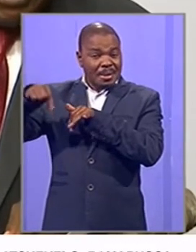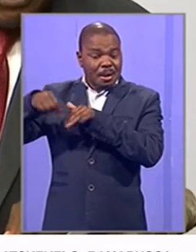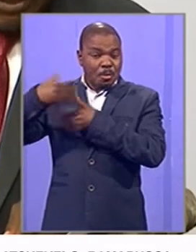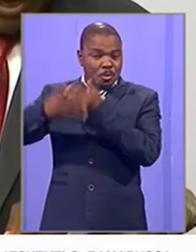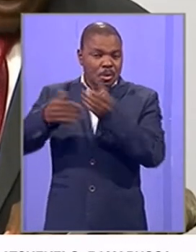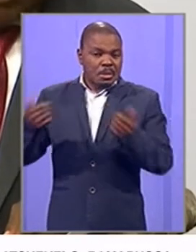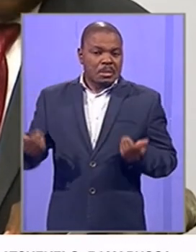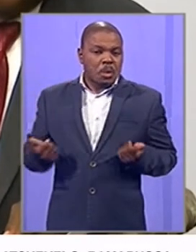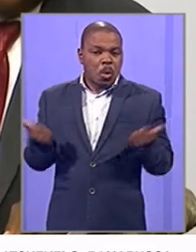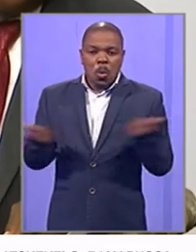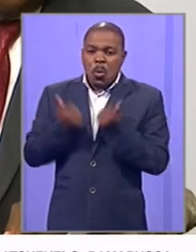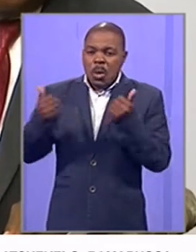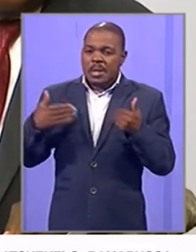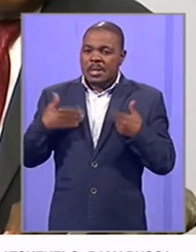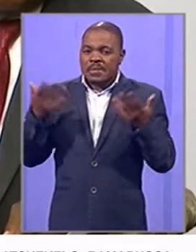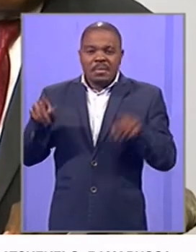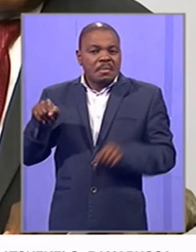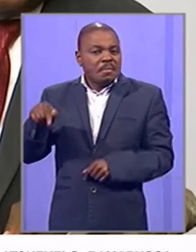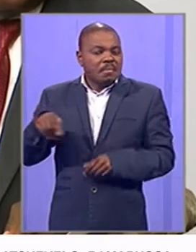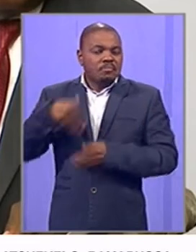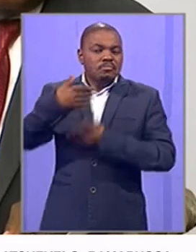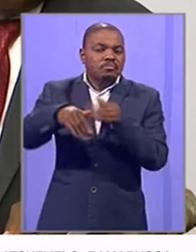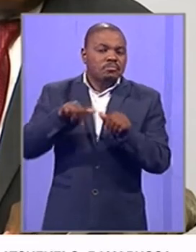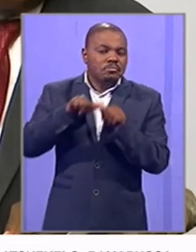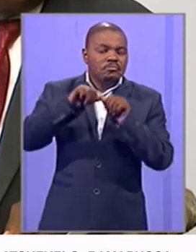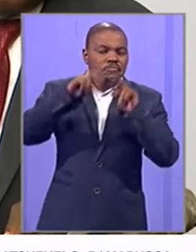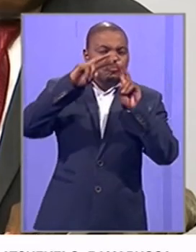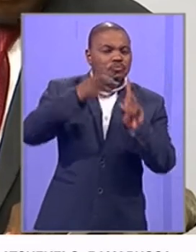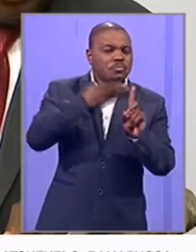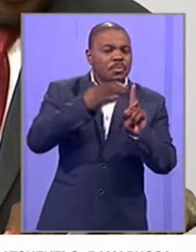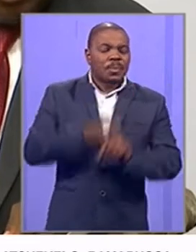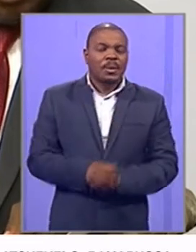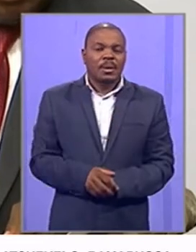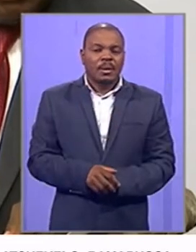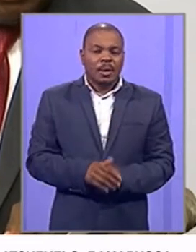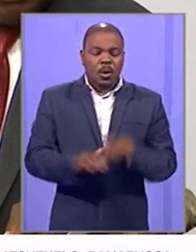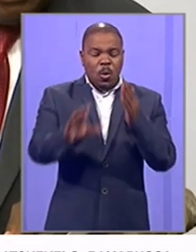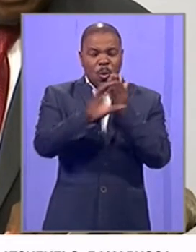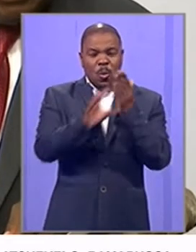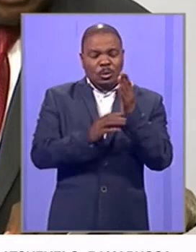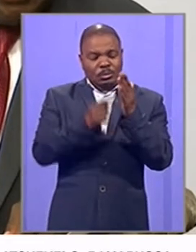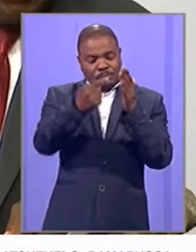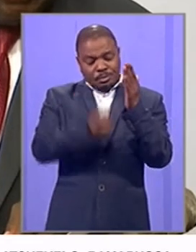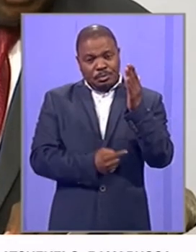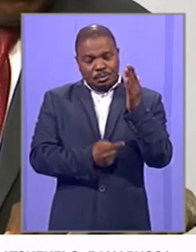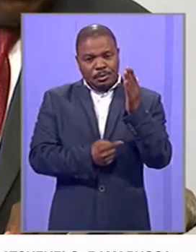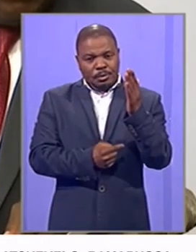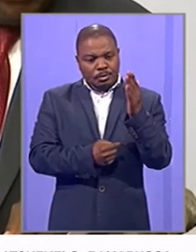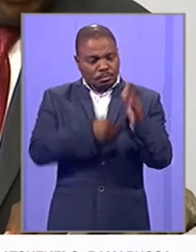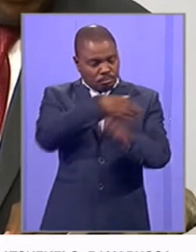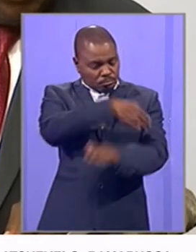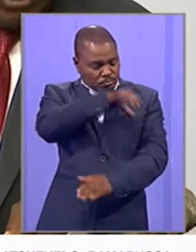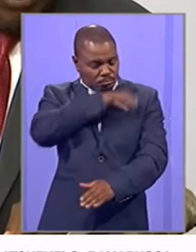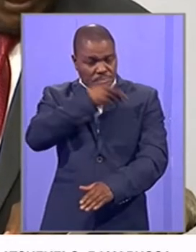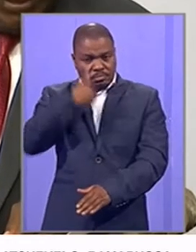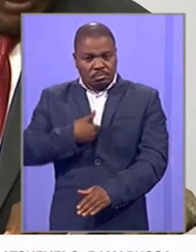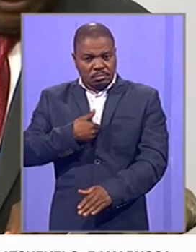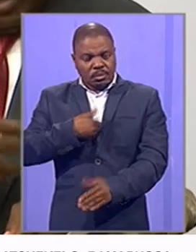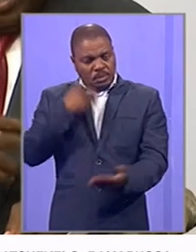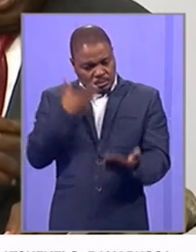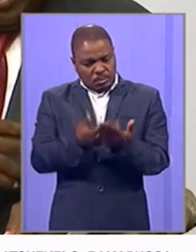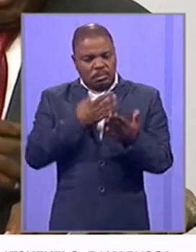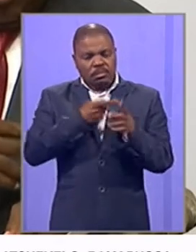as it is now, that the Constitution entitles me to suspend